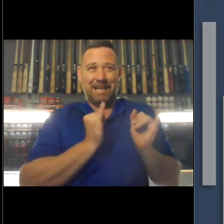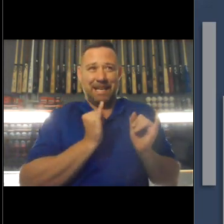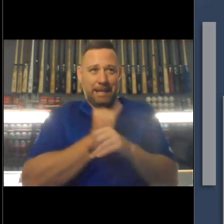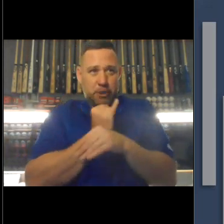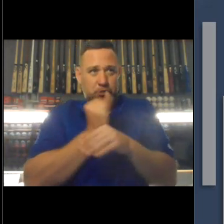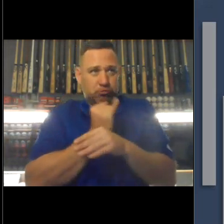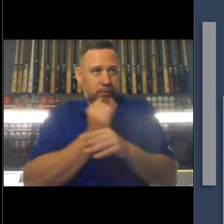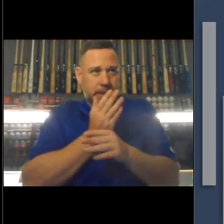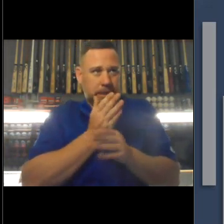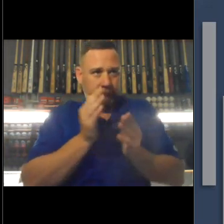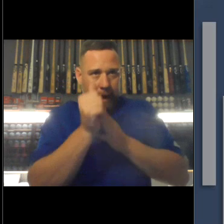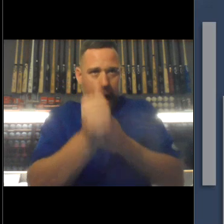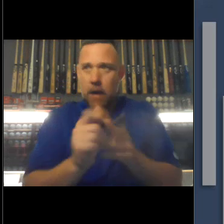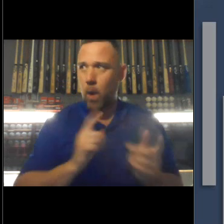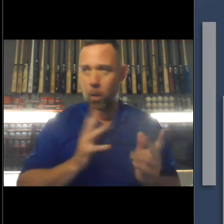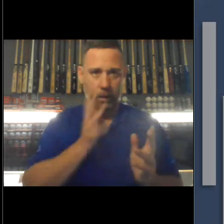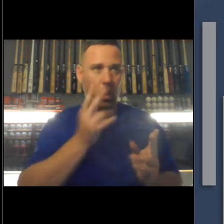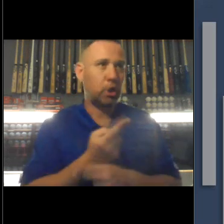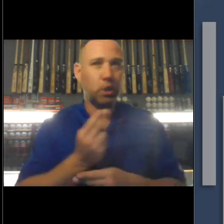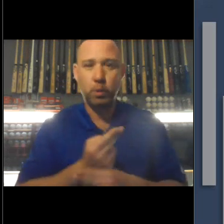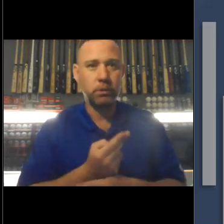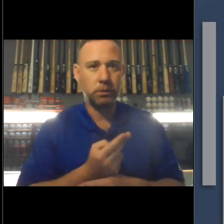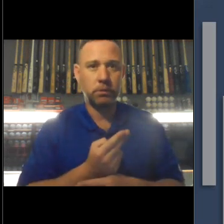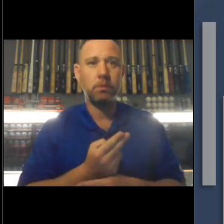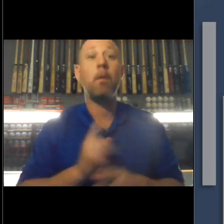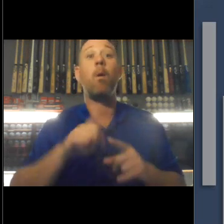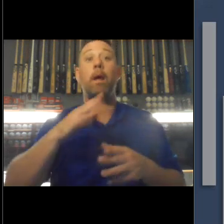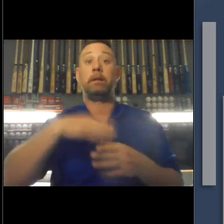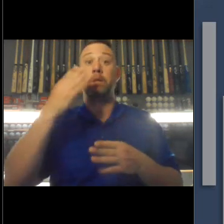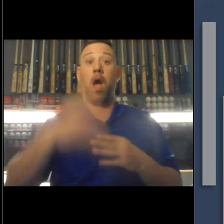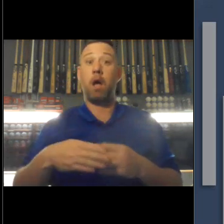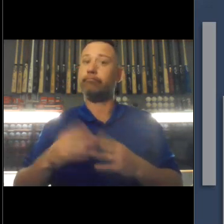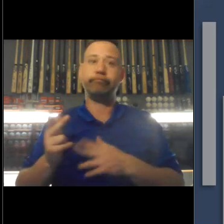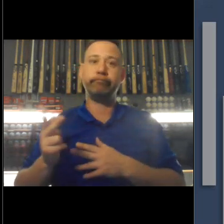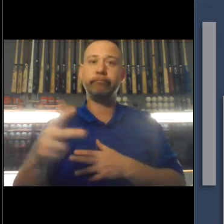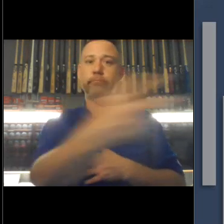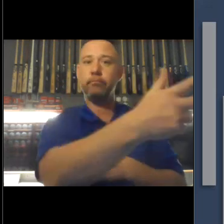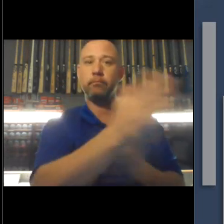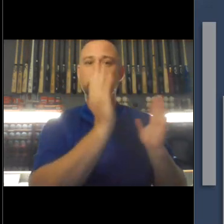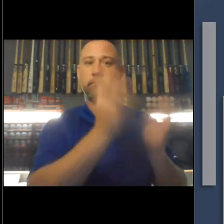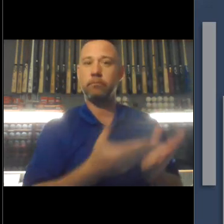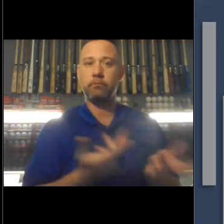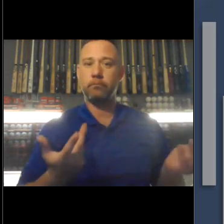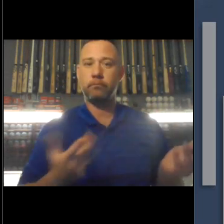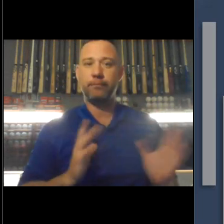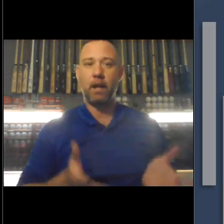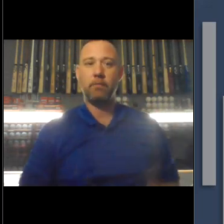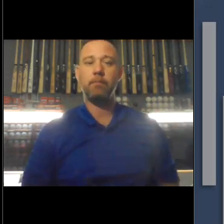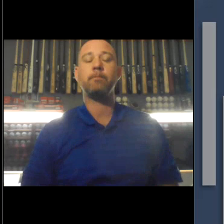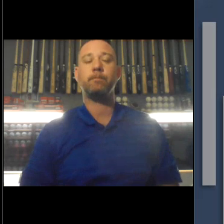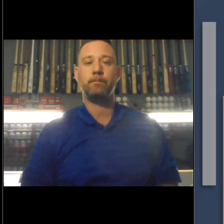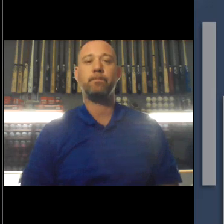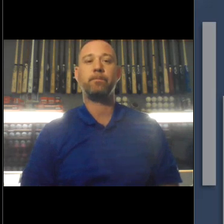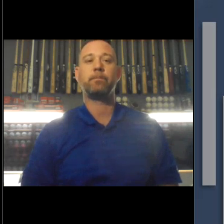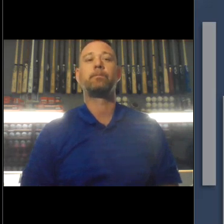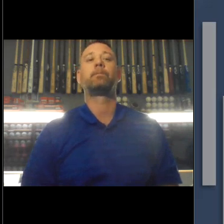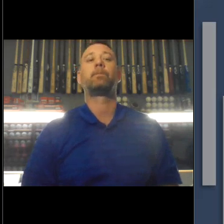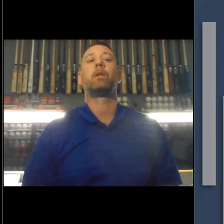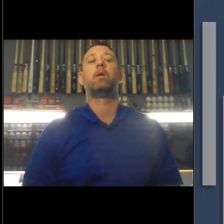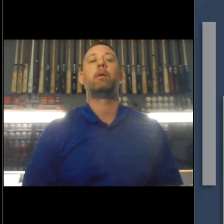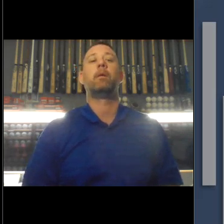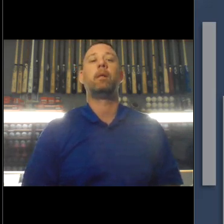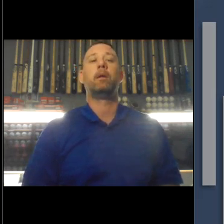But then when they're done, they can get back on and head on their way. Another issue that we have struggled, and Commissioner Inman